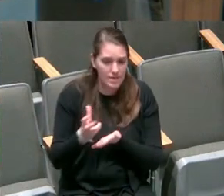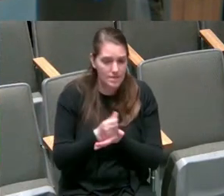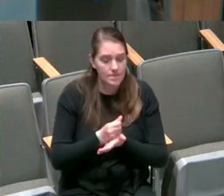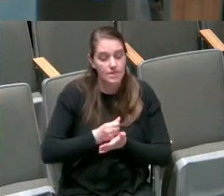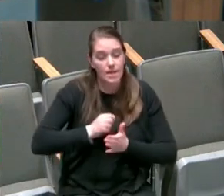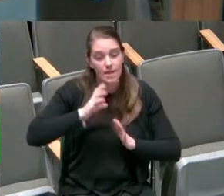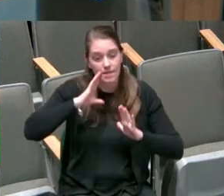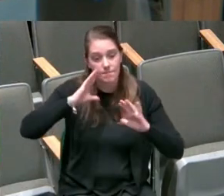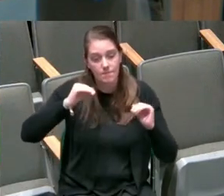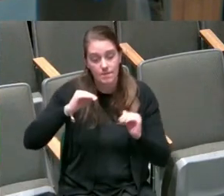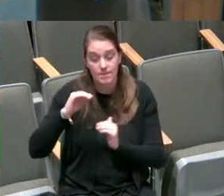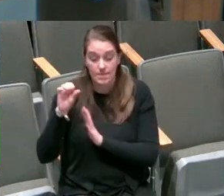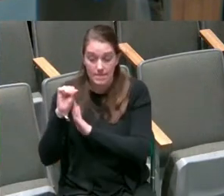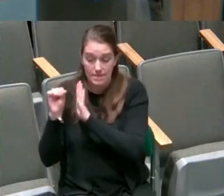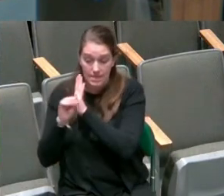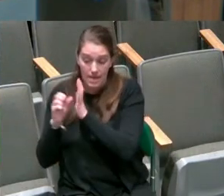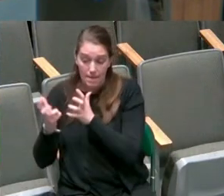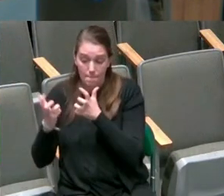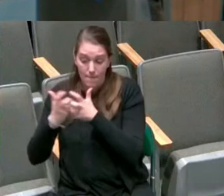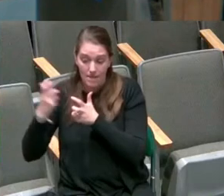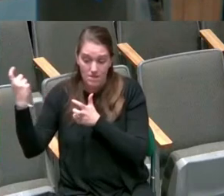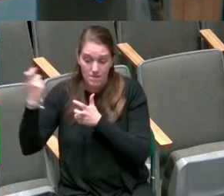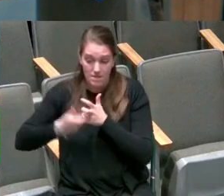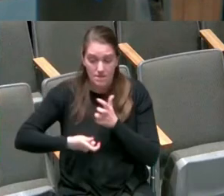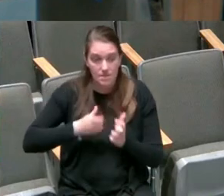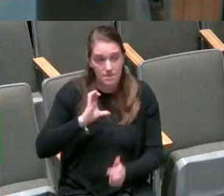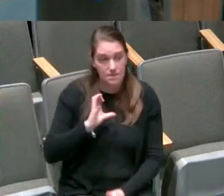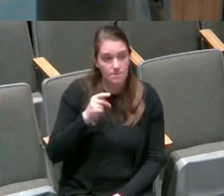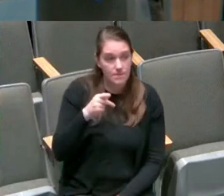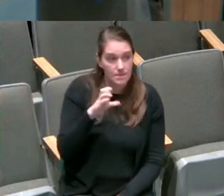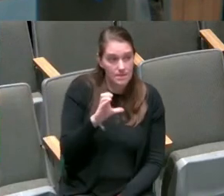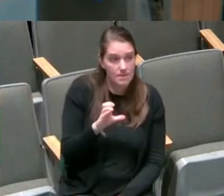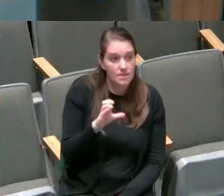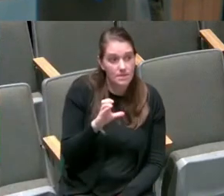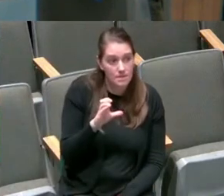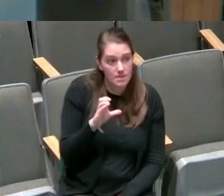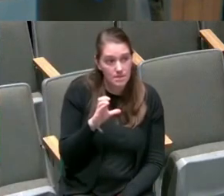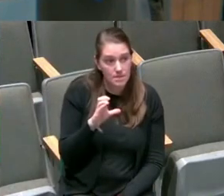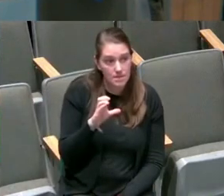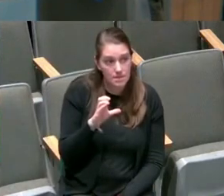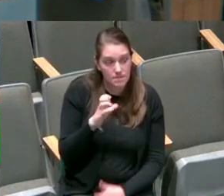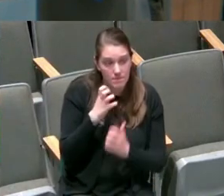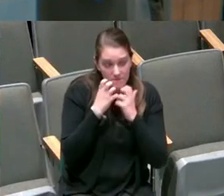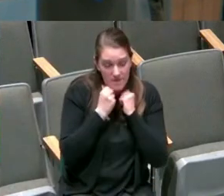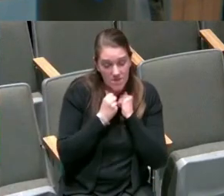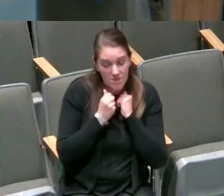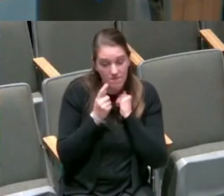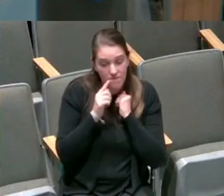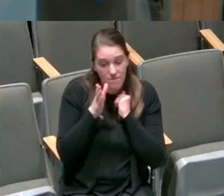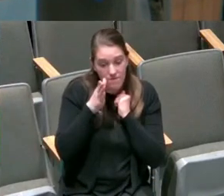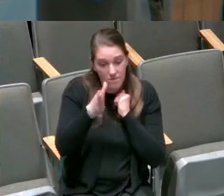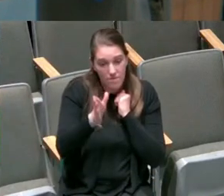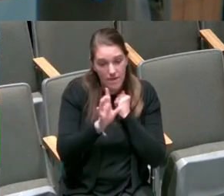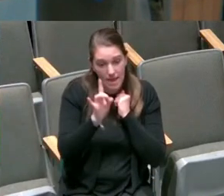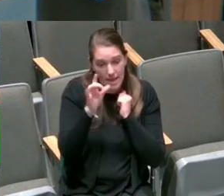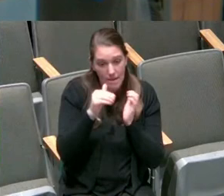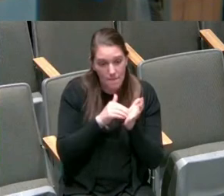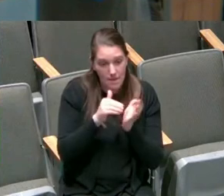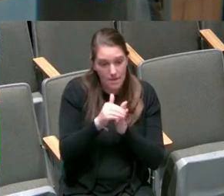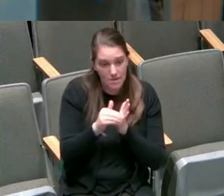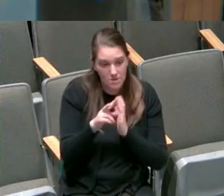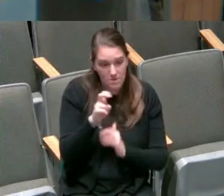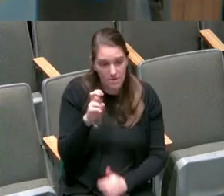State matching funds the cpf balance available for future appropriation will be 8 million